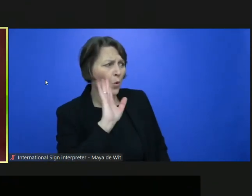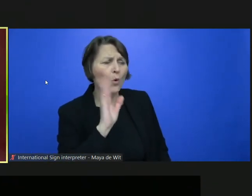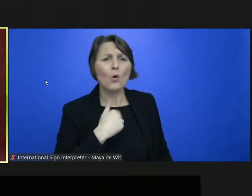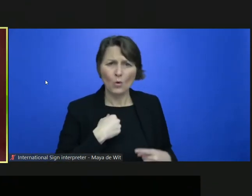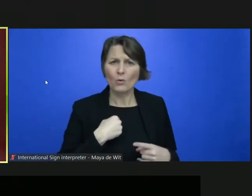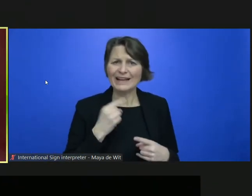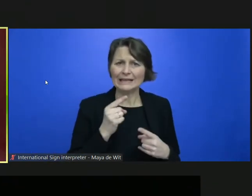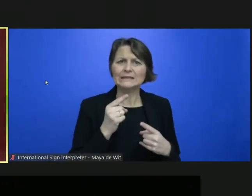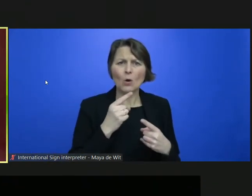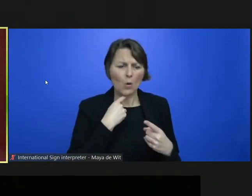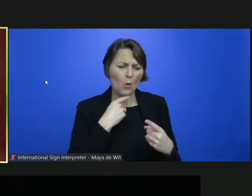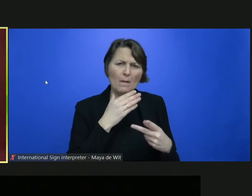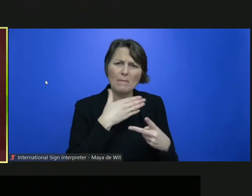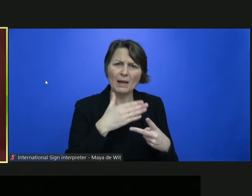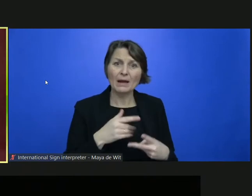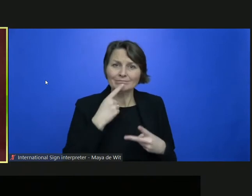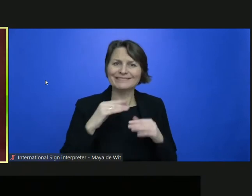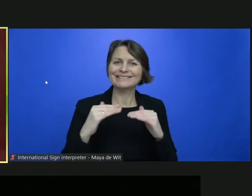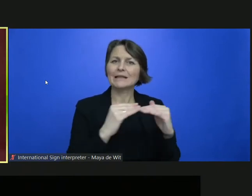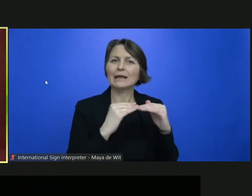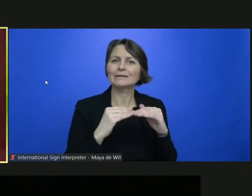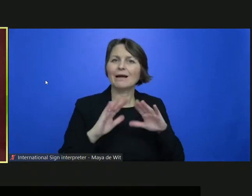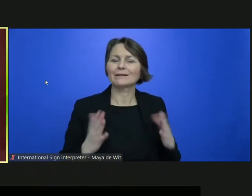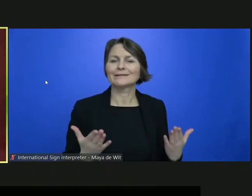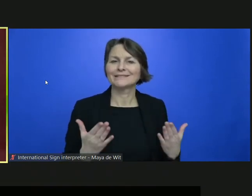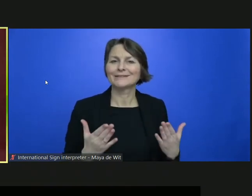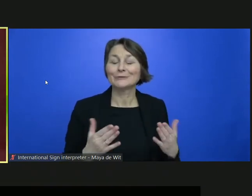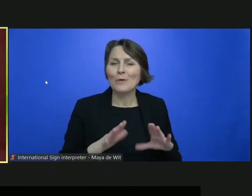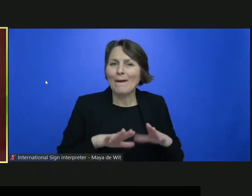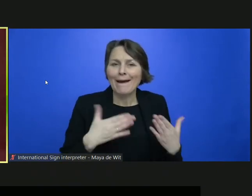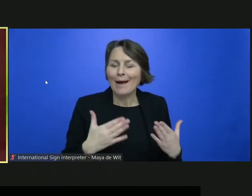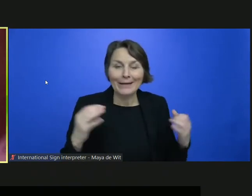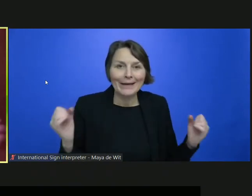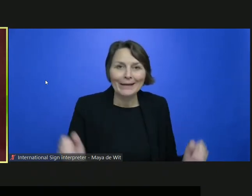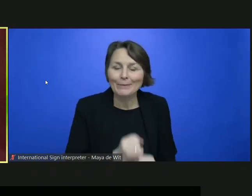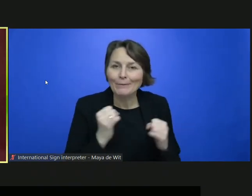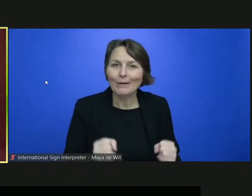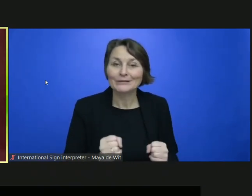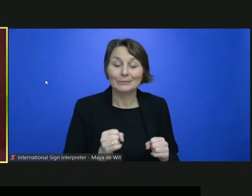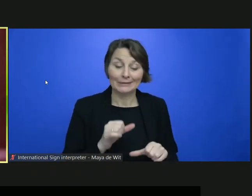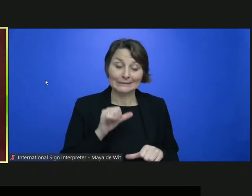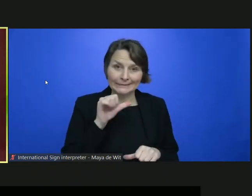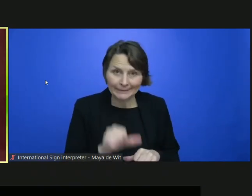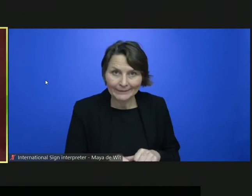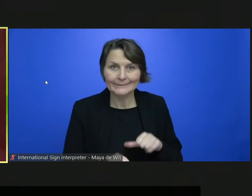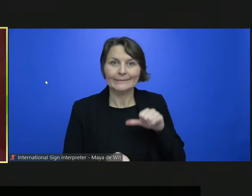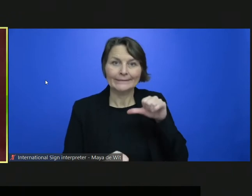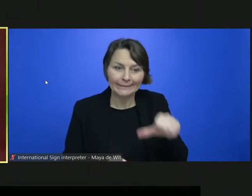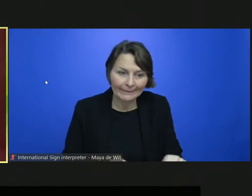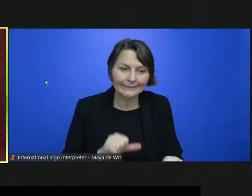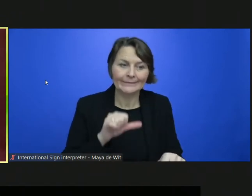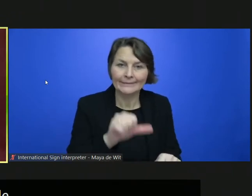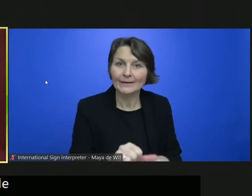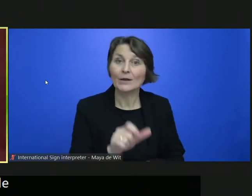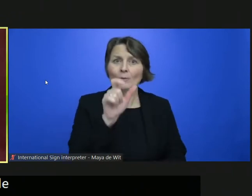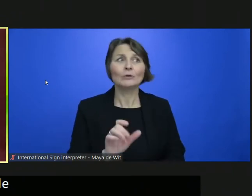standardized. Neither make it possible at any stage for the applicant, as they're trying to apply for the job and